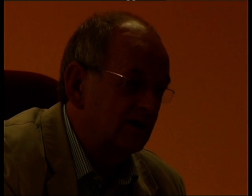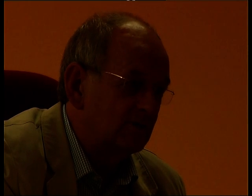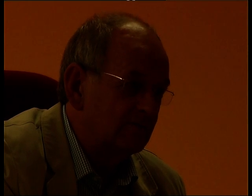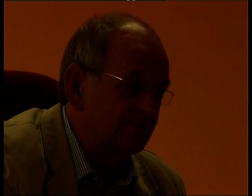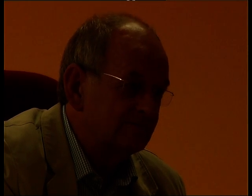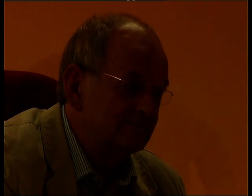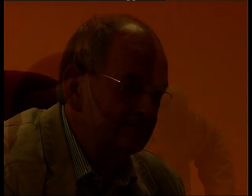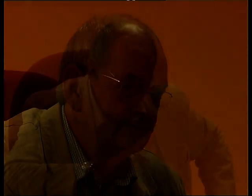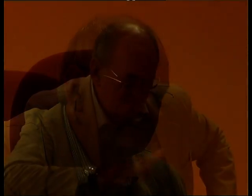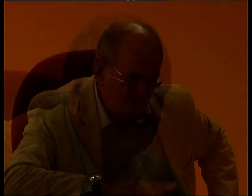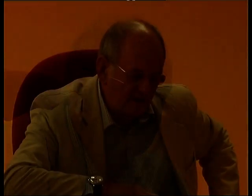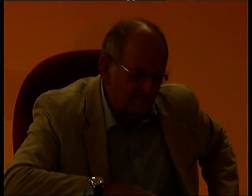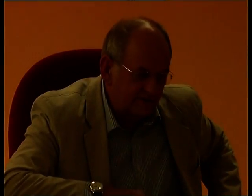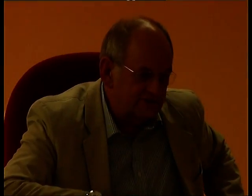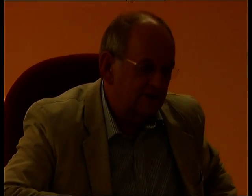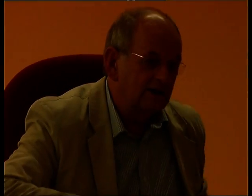be available.